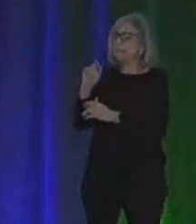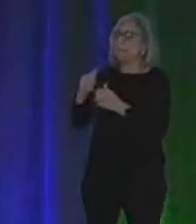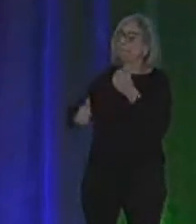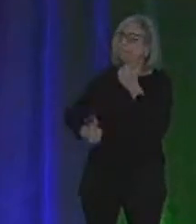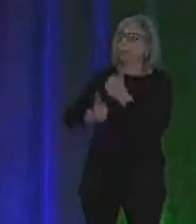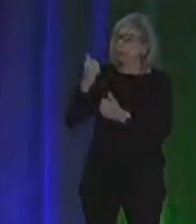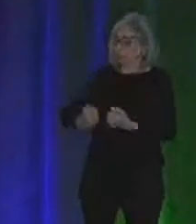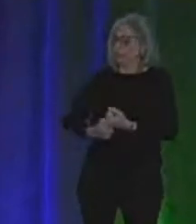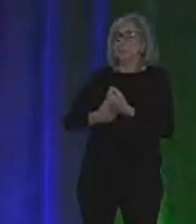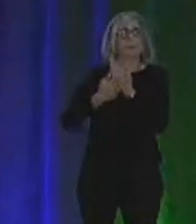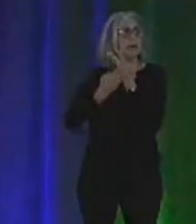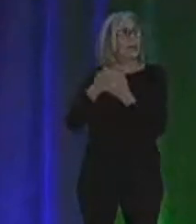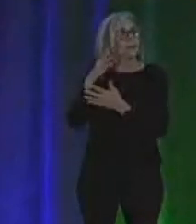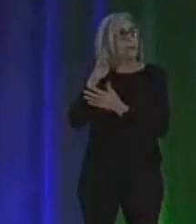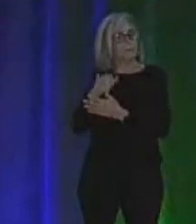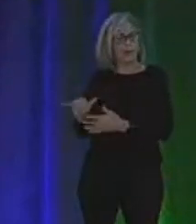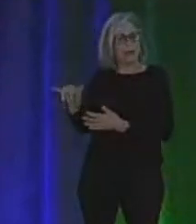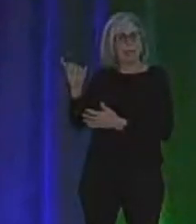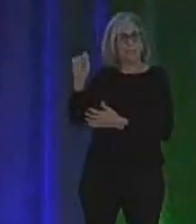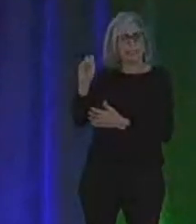by SvelteKit.